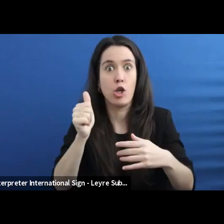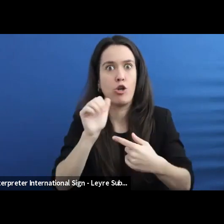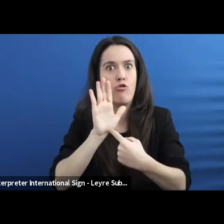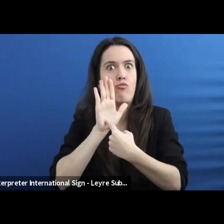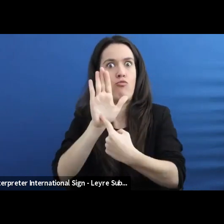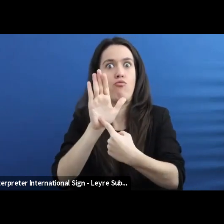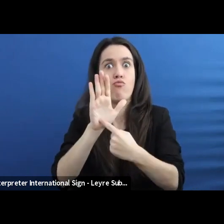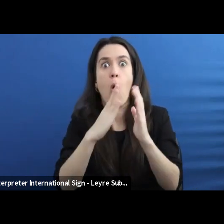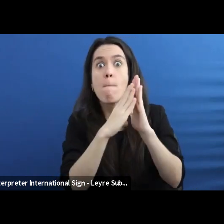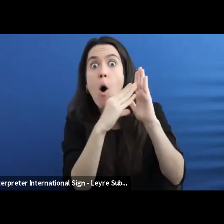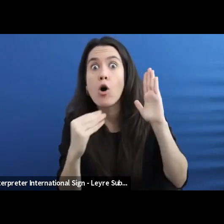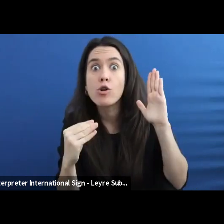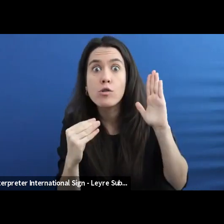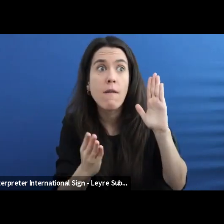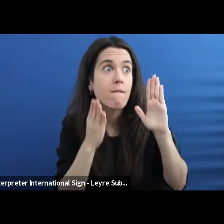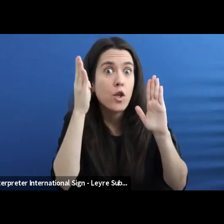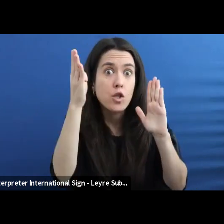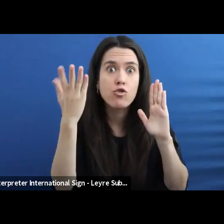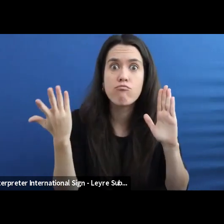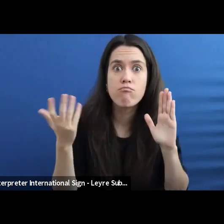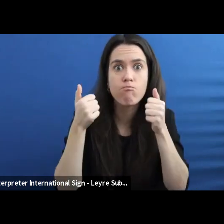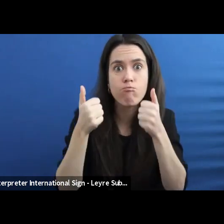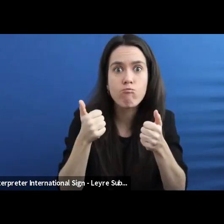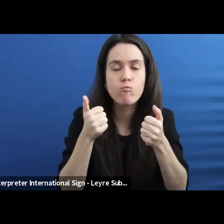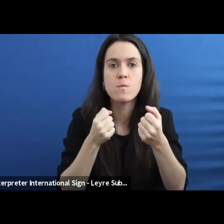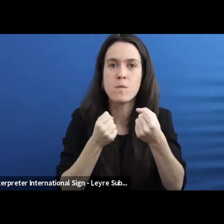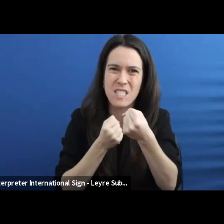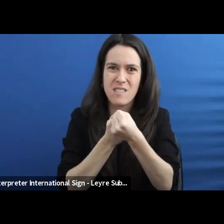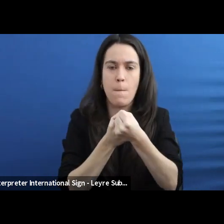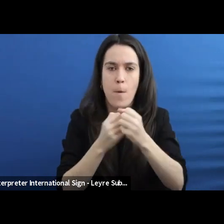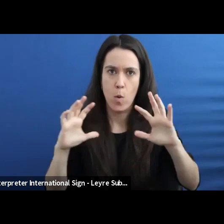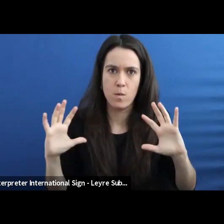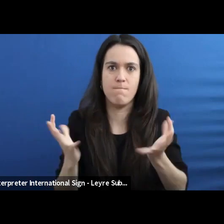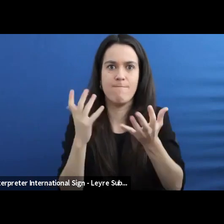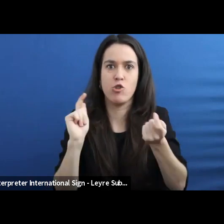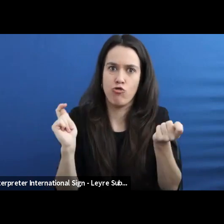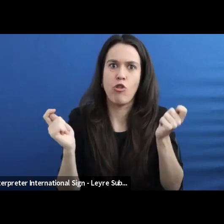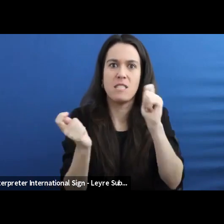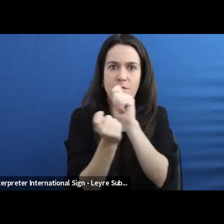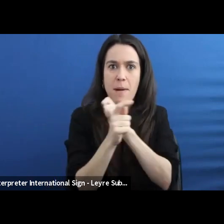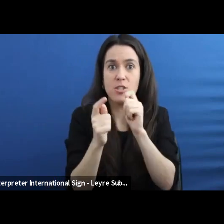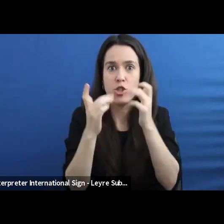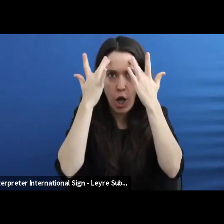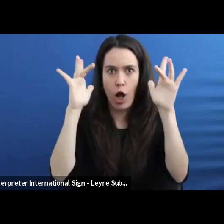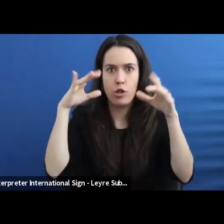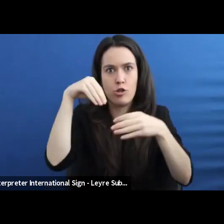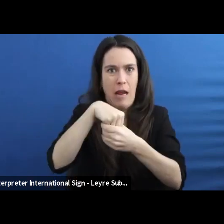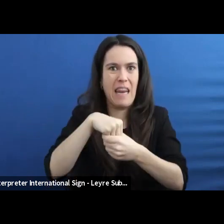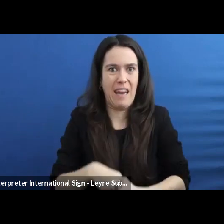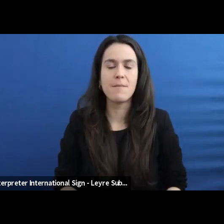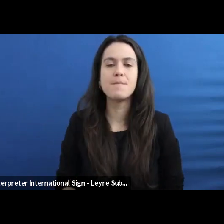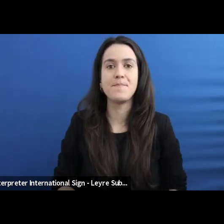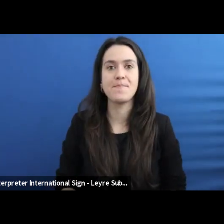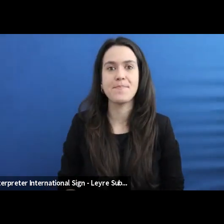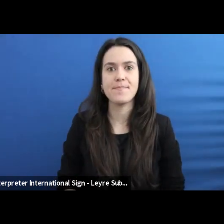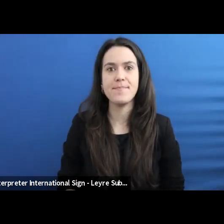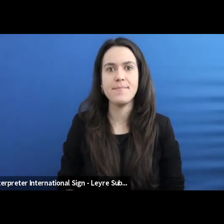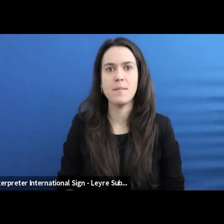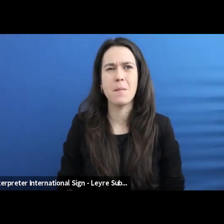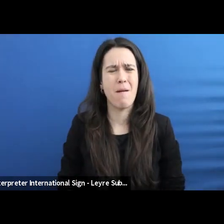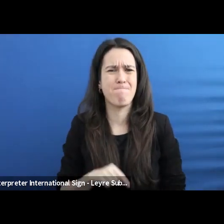models in order to initiate and support transformation within cultural institutions. But how do we do that?